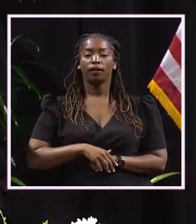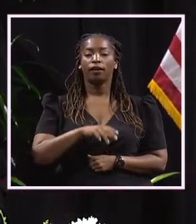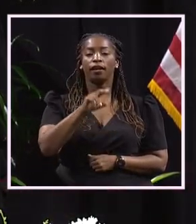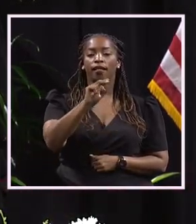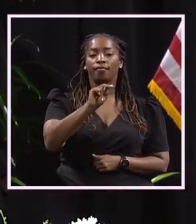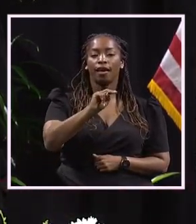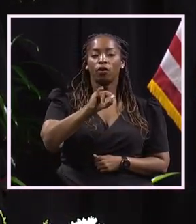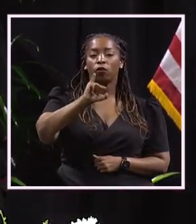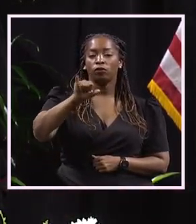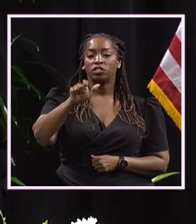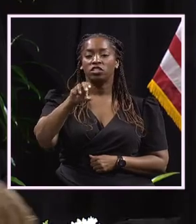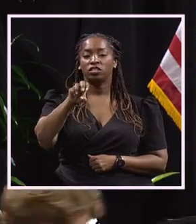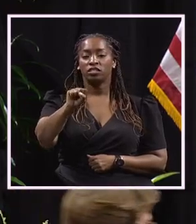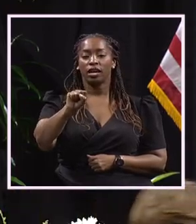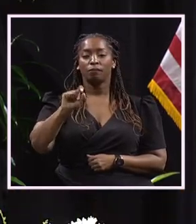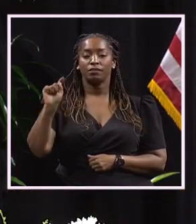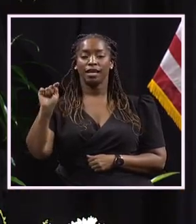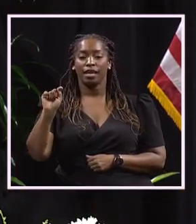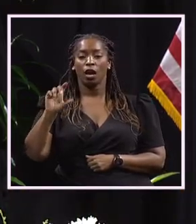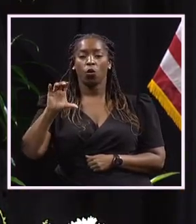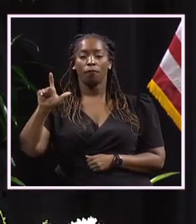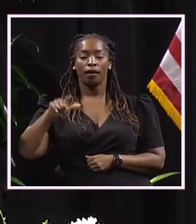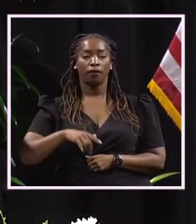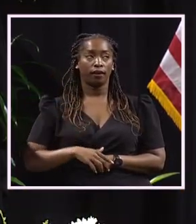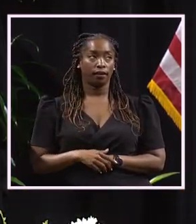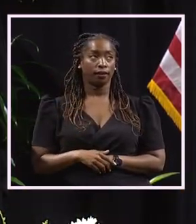Nathaniel James Sennett, cum laude.